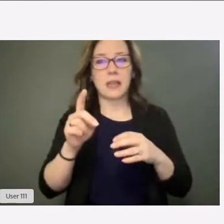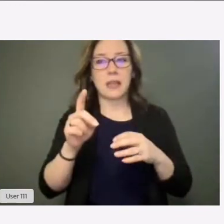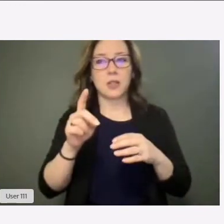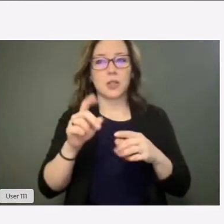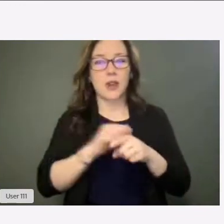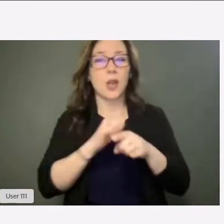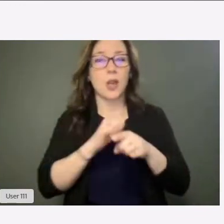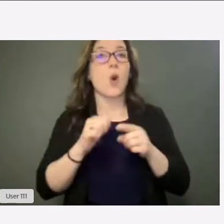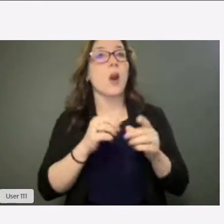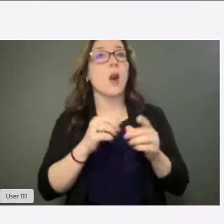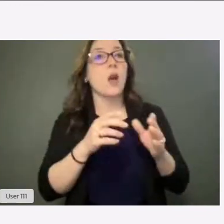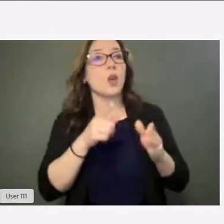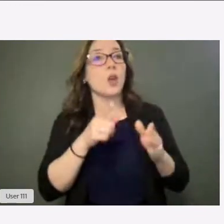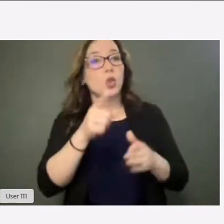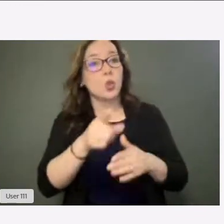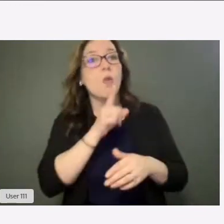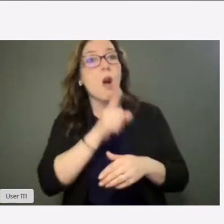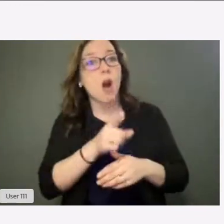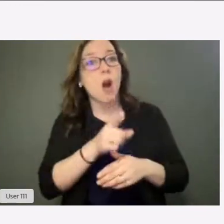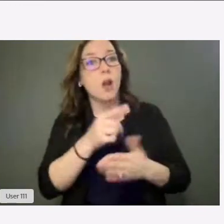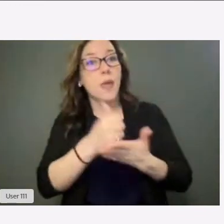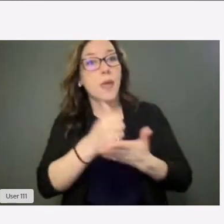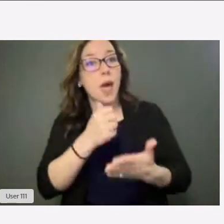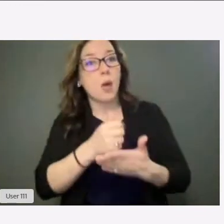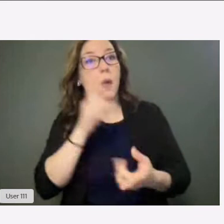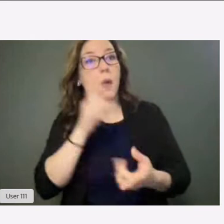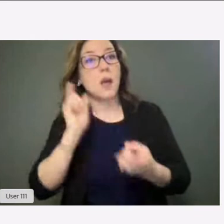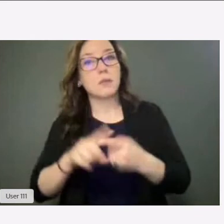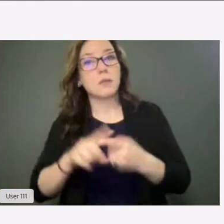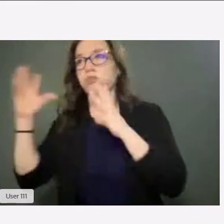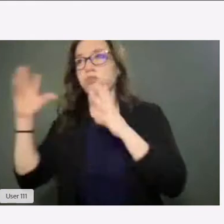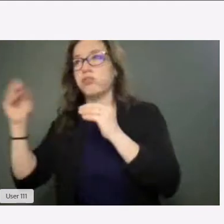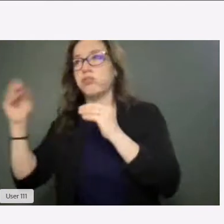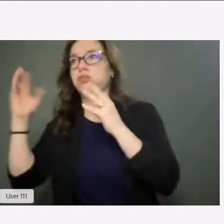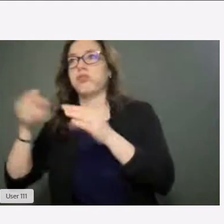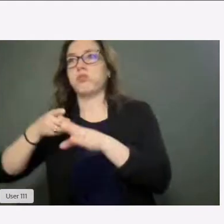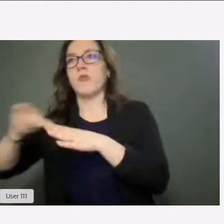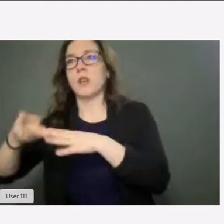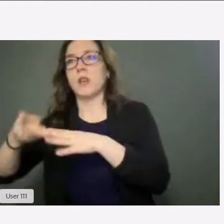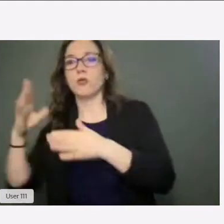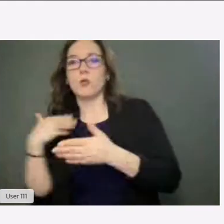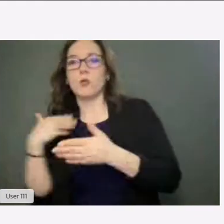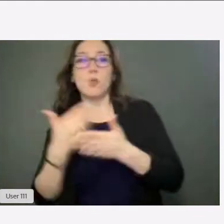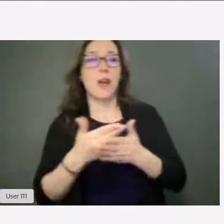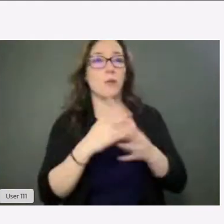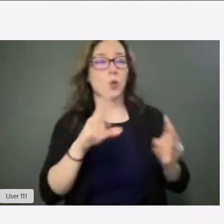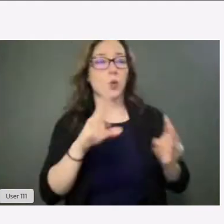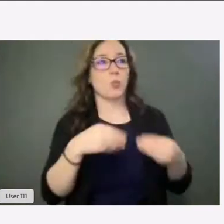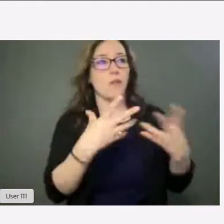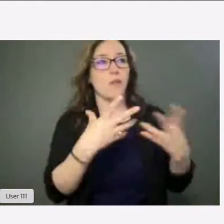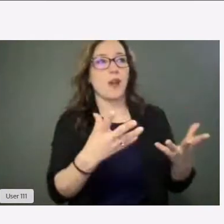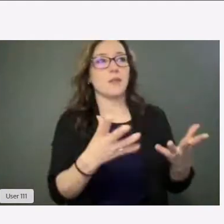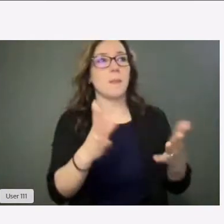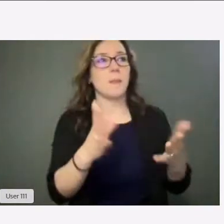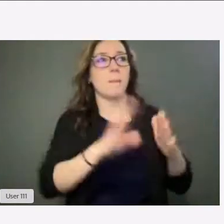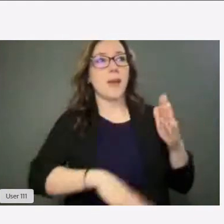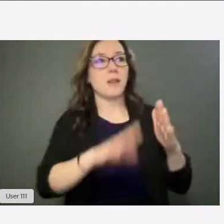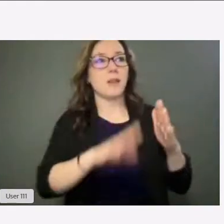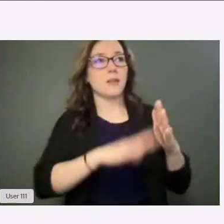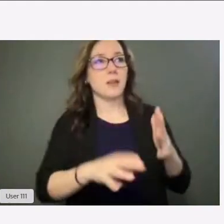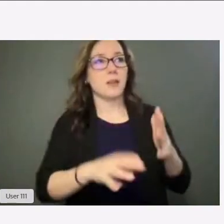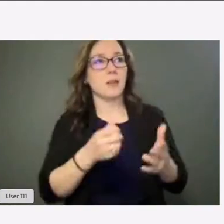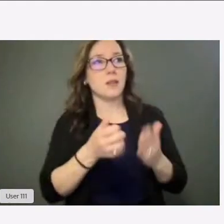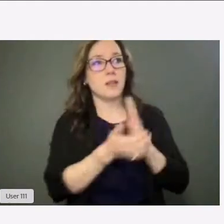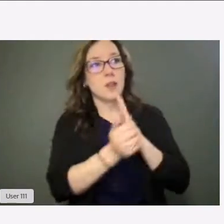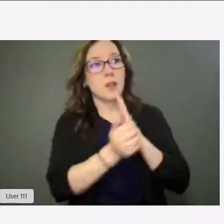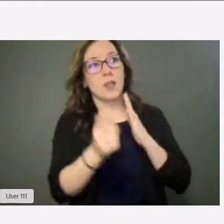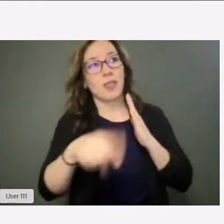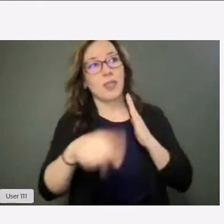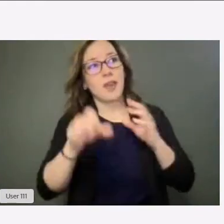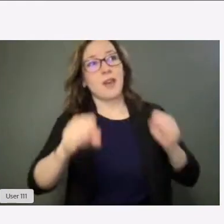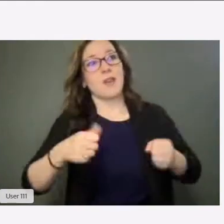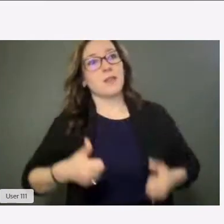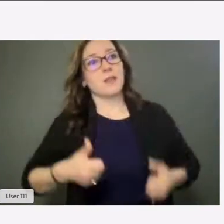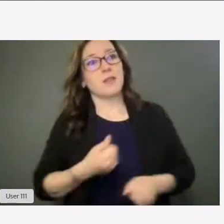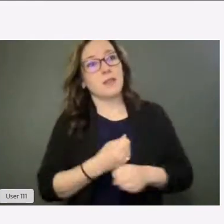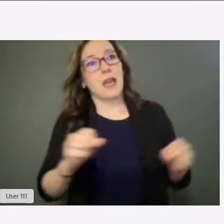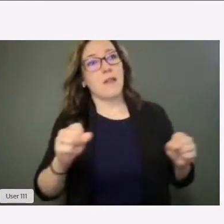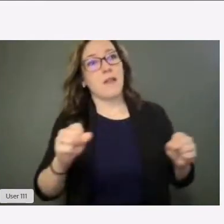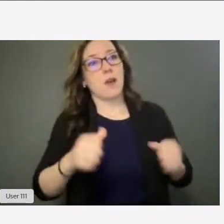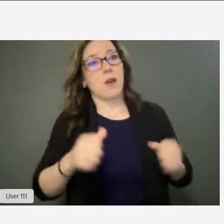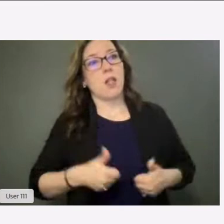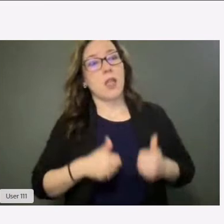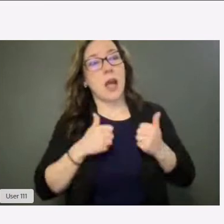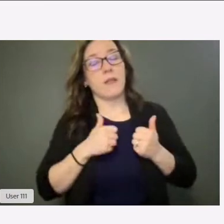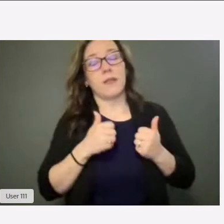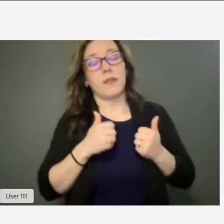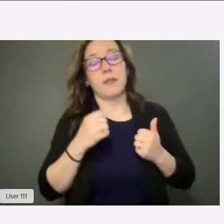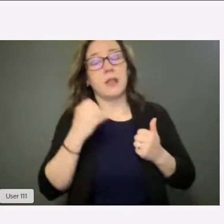training, to really equip your fellow citizens with some basic skills so they can help save a life in the God forbid event